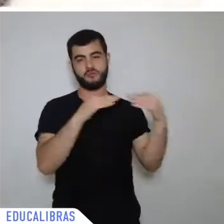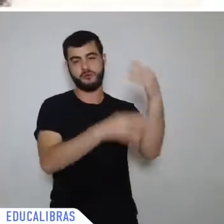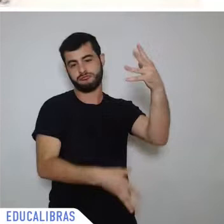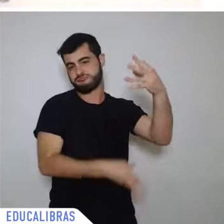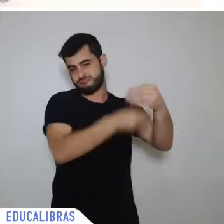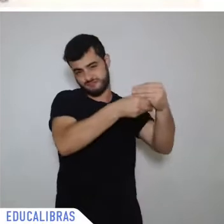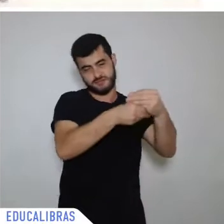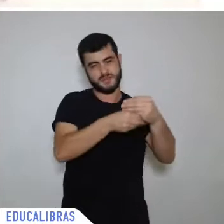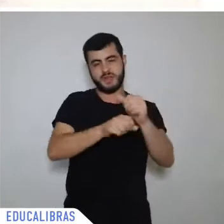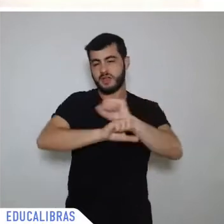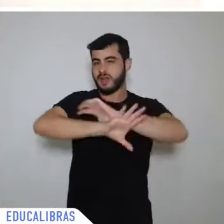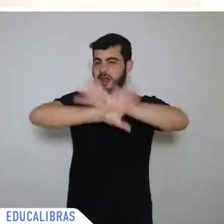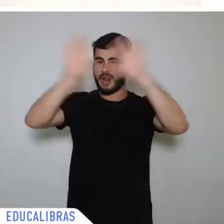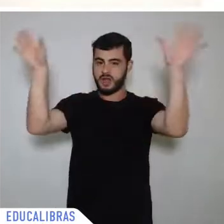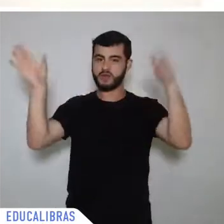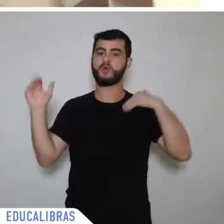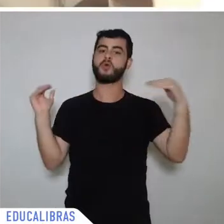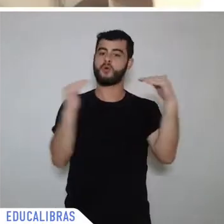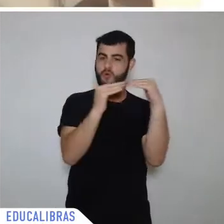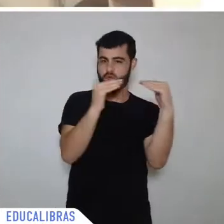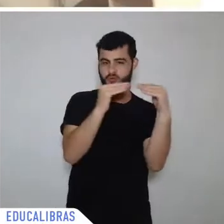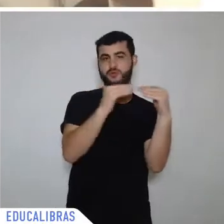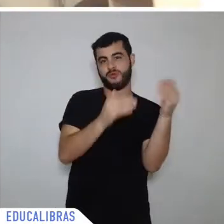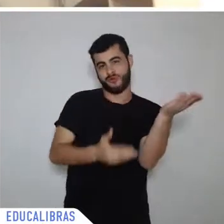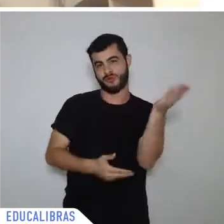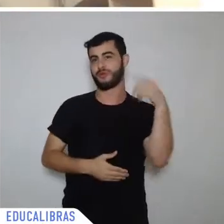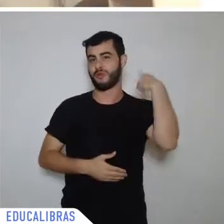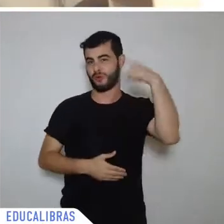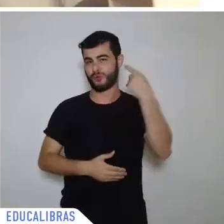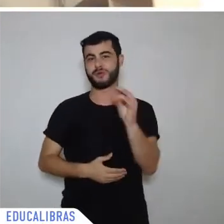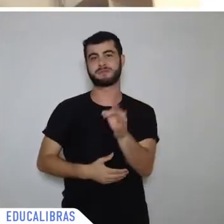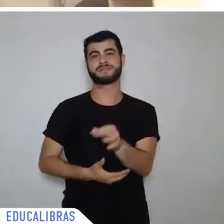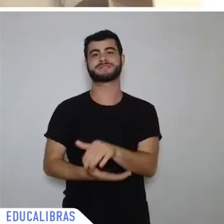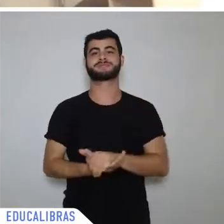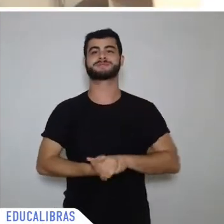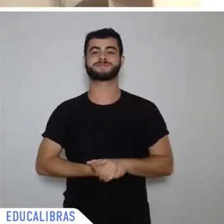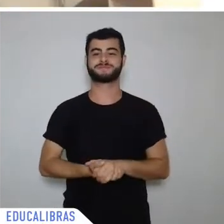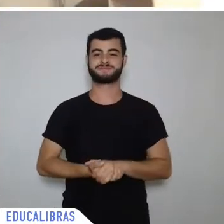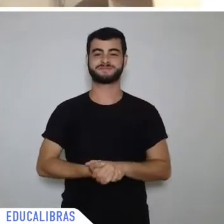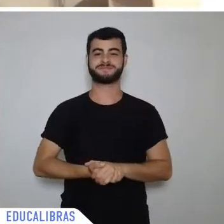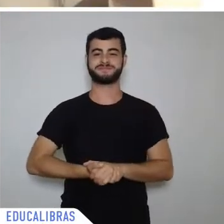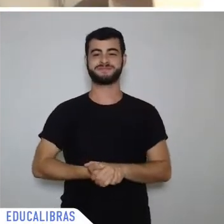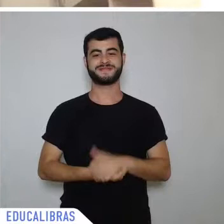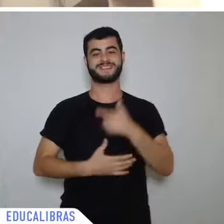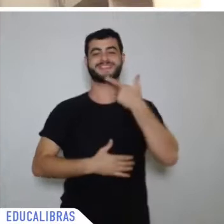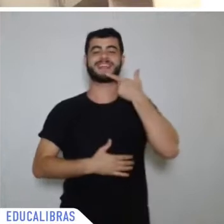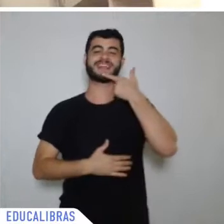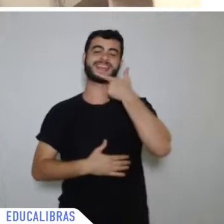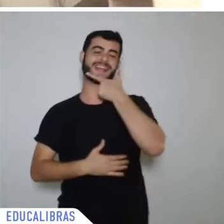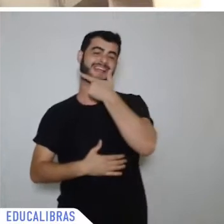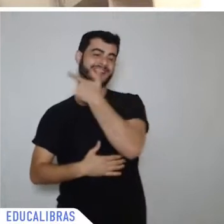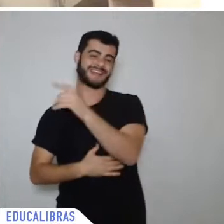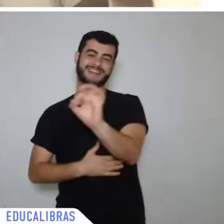So that's basically what I can say, kind of only agreeing to what my friends have